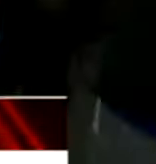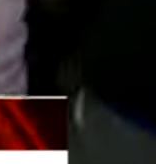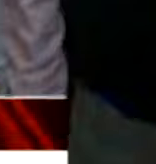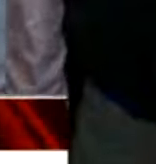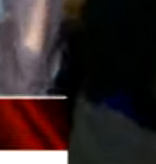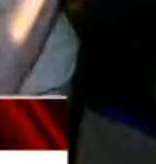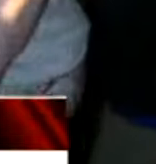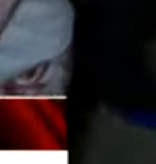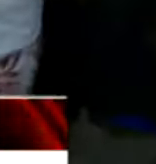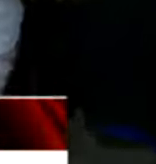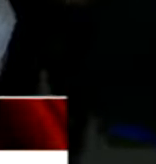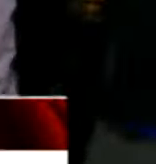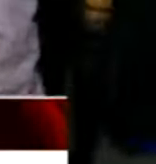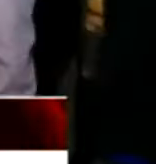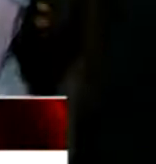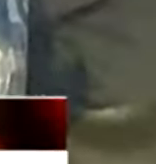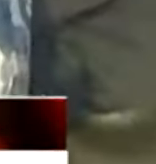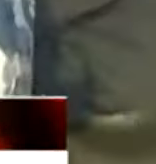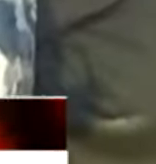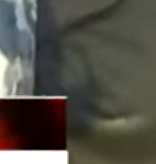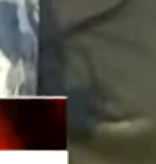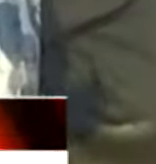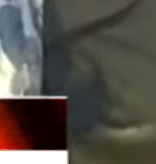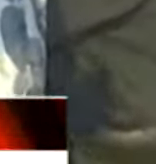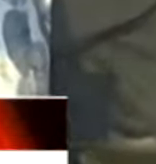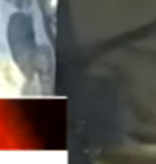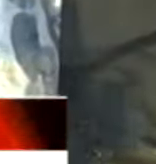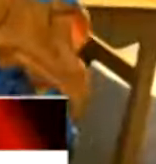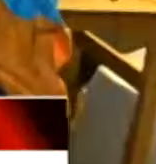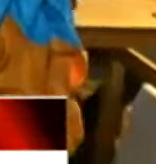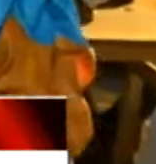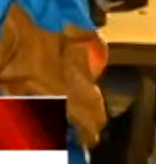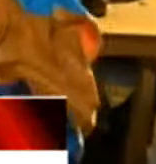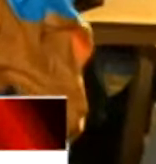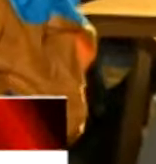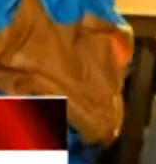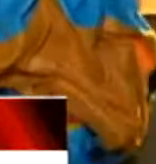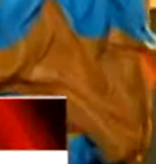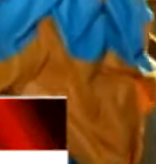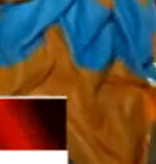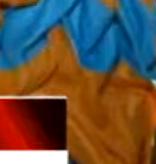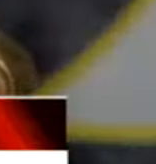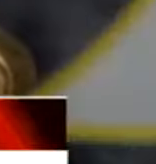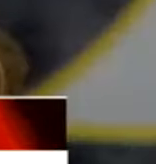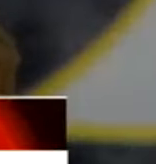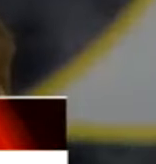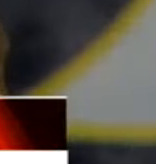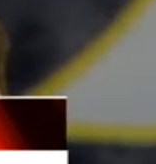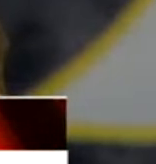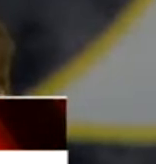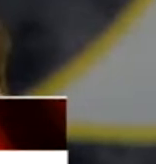It is held annually to celebrate the legendary Fadhili William, known for his hit song Malaika.